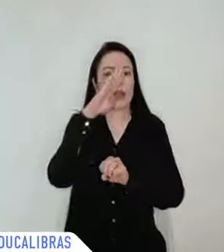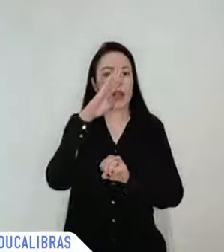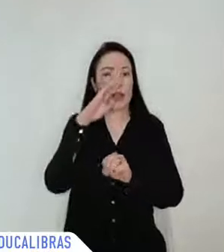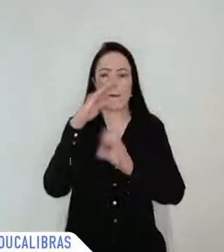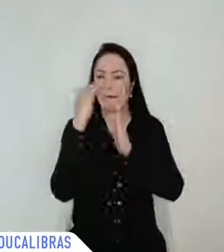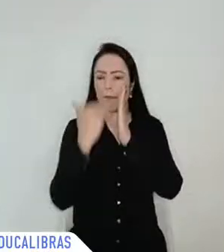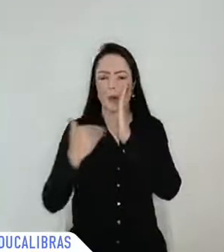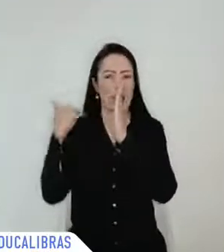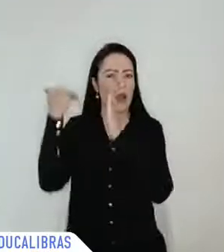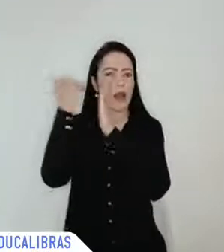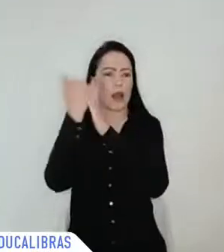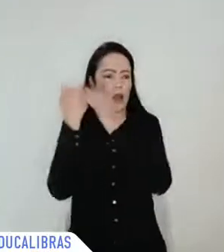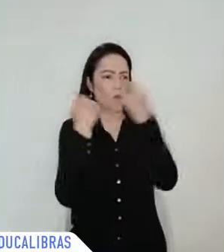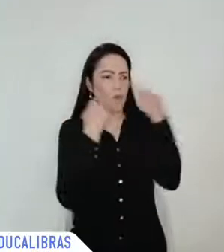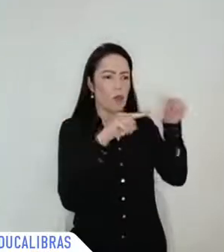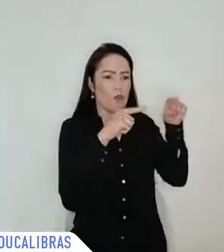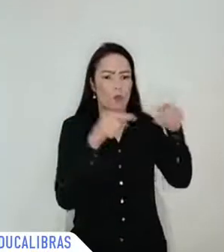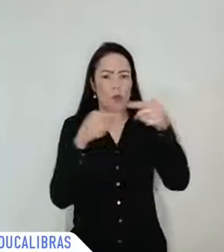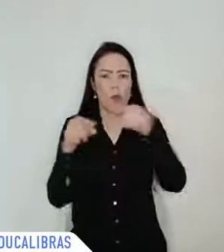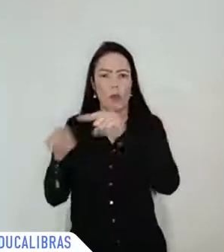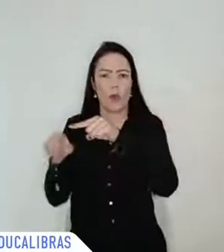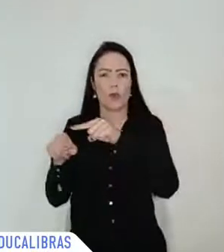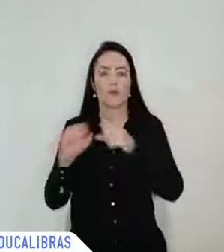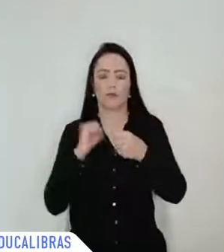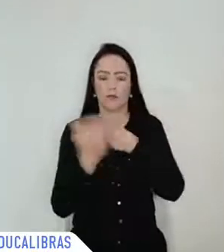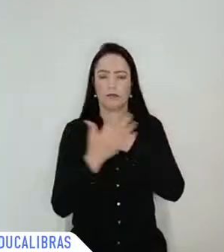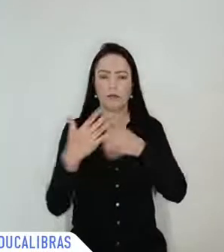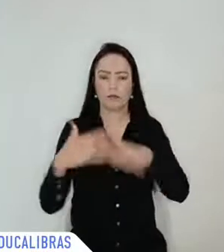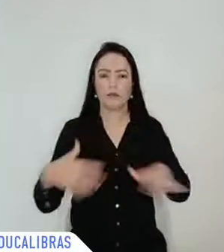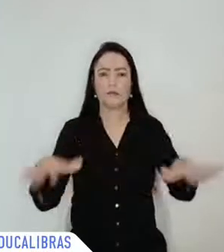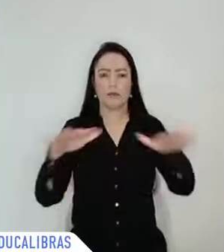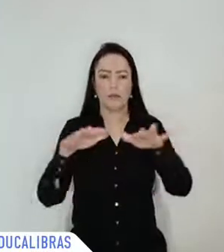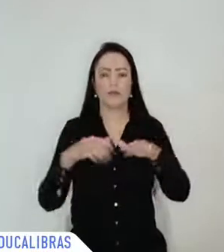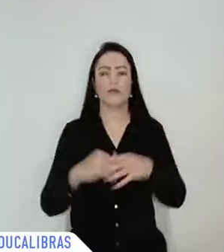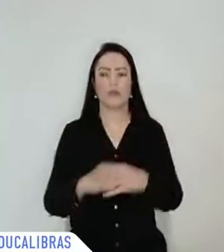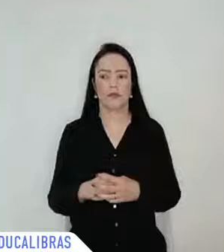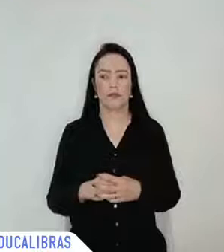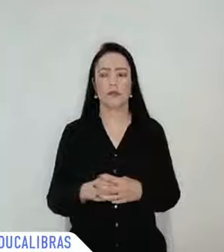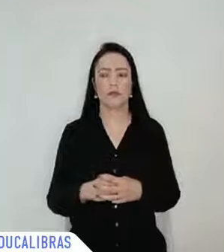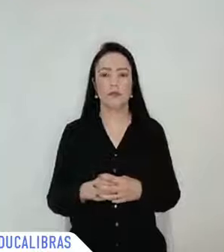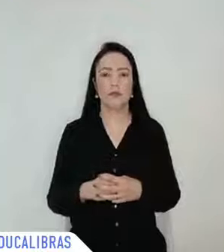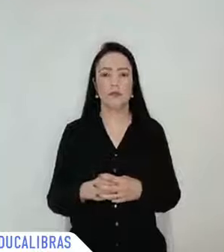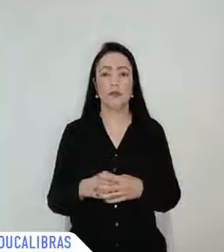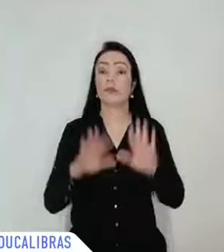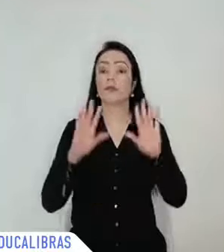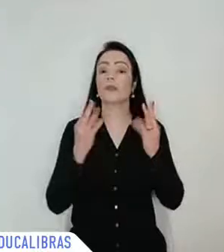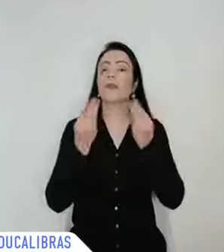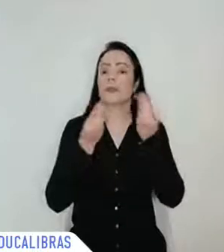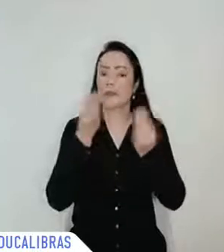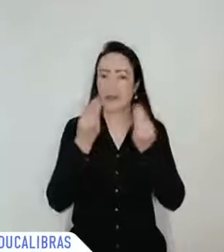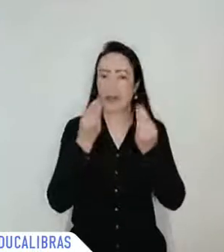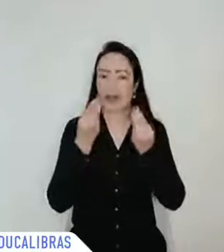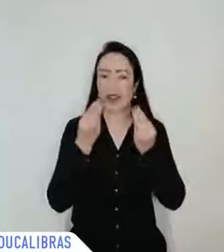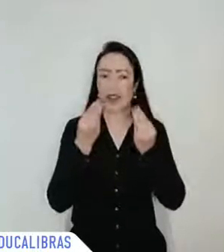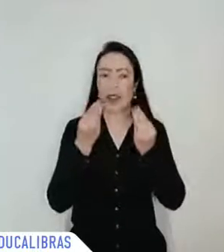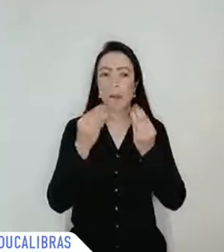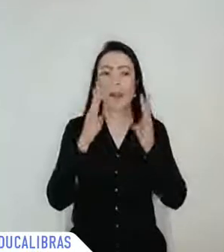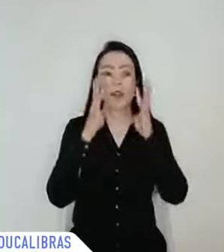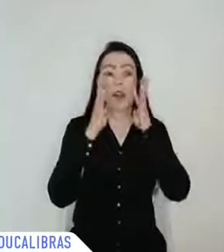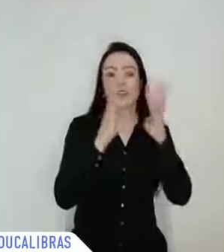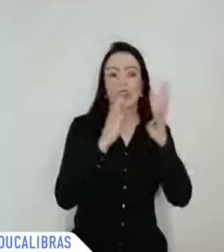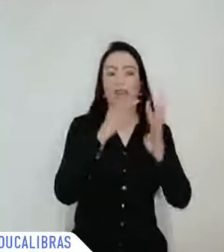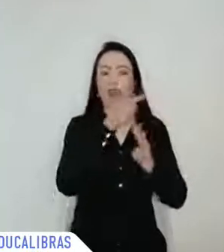We call this way he works as the Bolsonaro system, and it has increased since the beginning